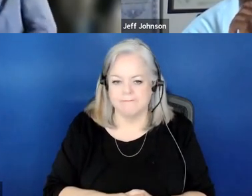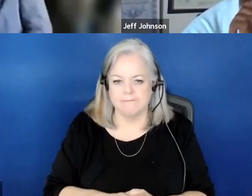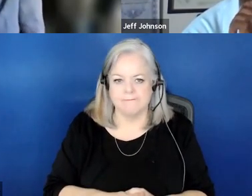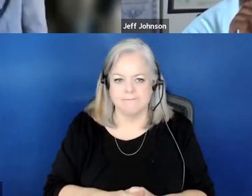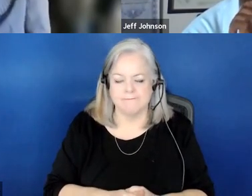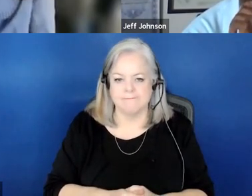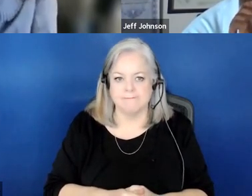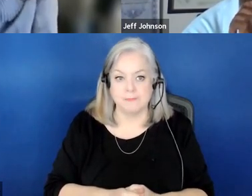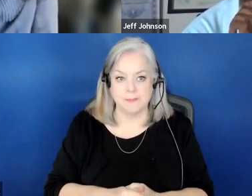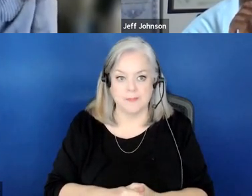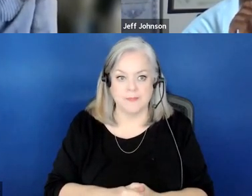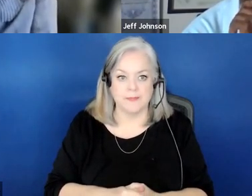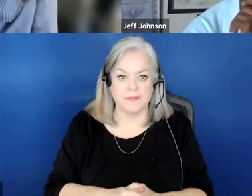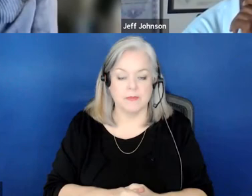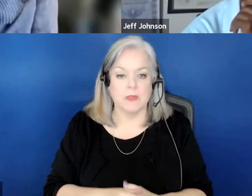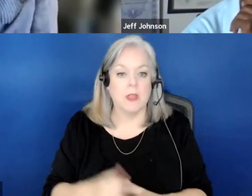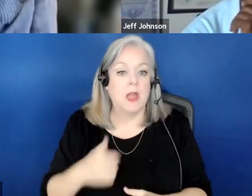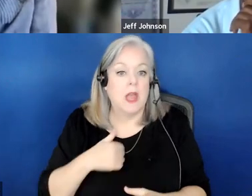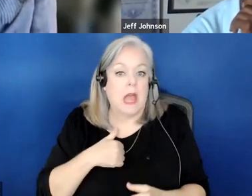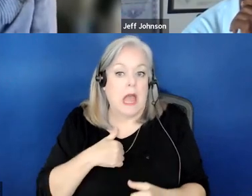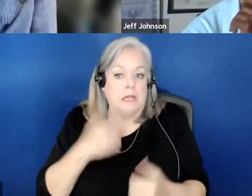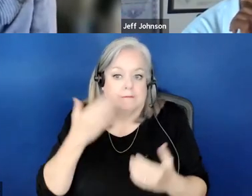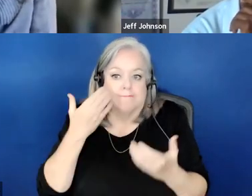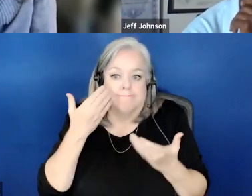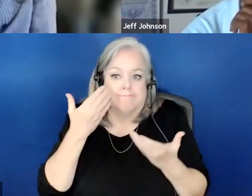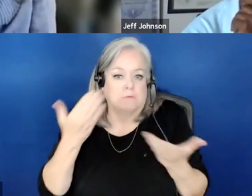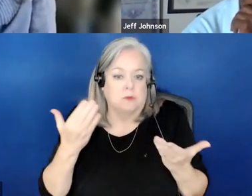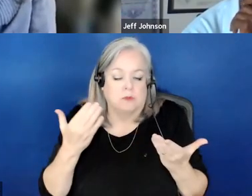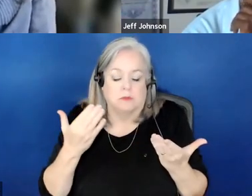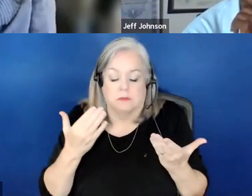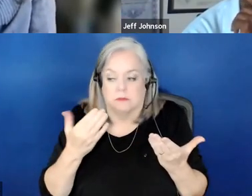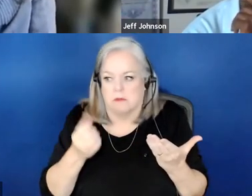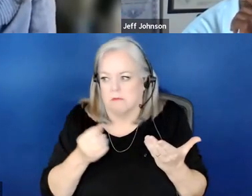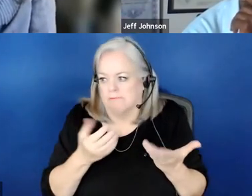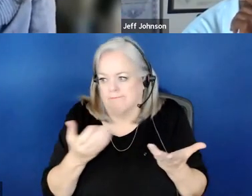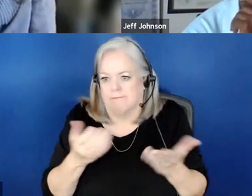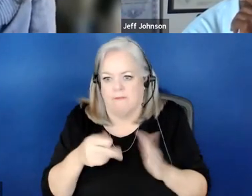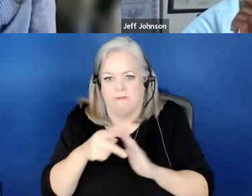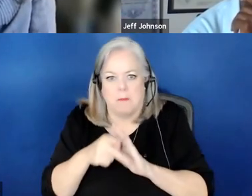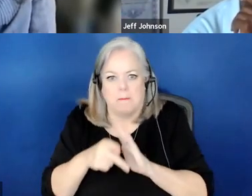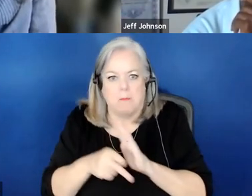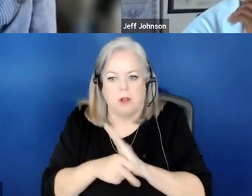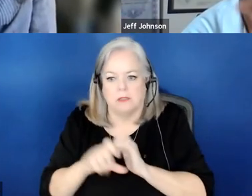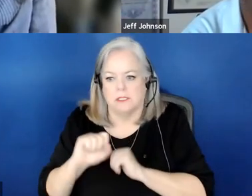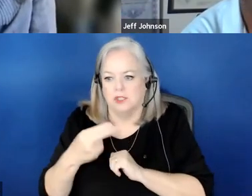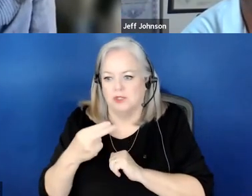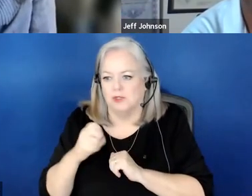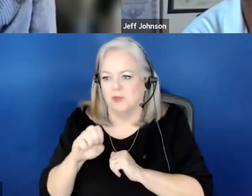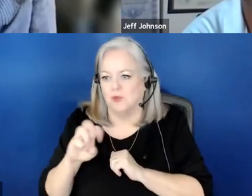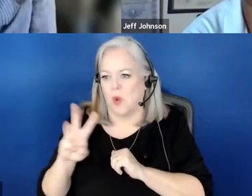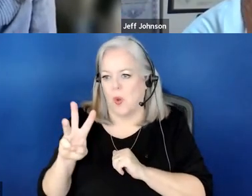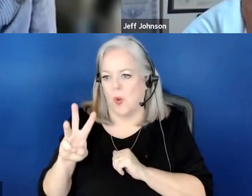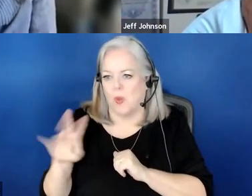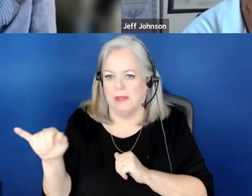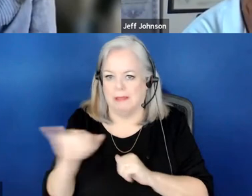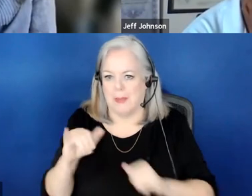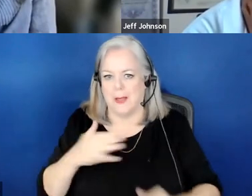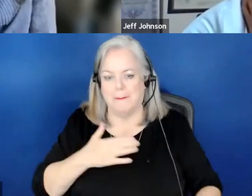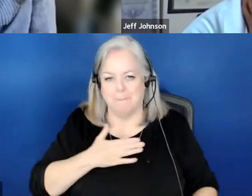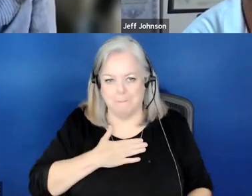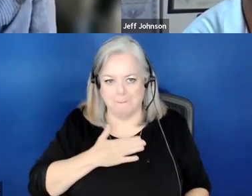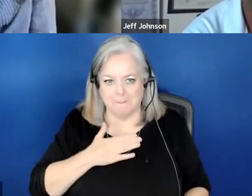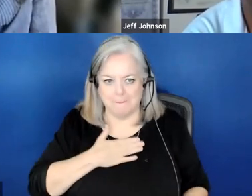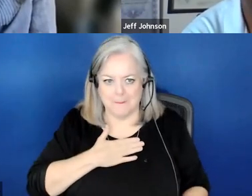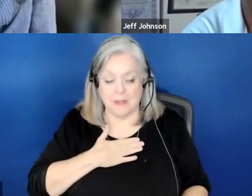I don't know of a policy show like mine. There